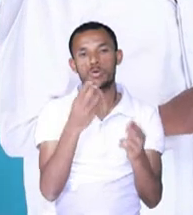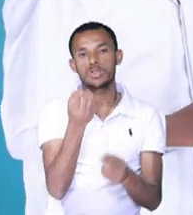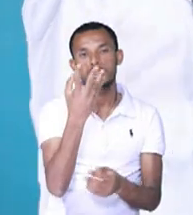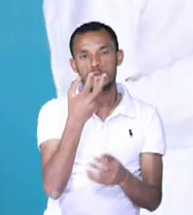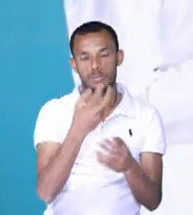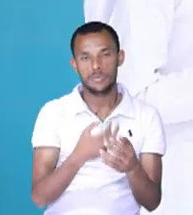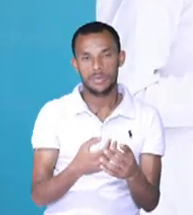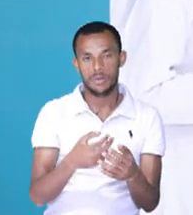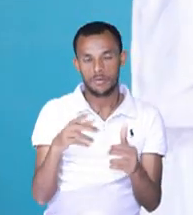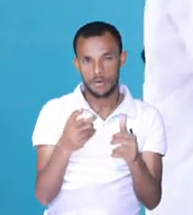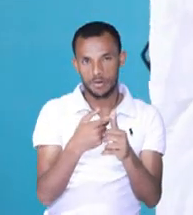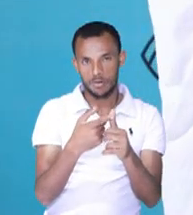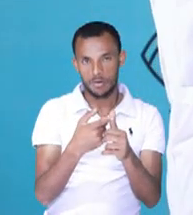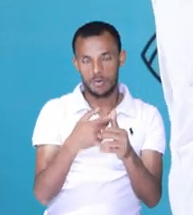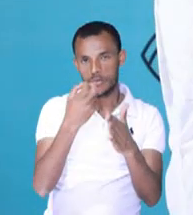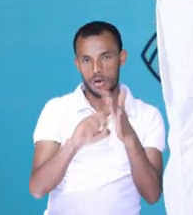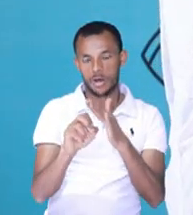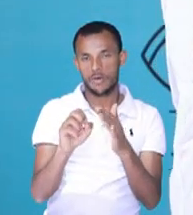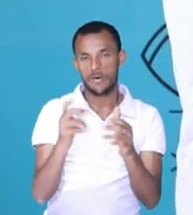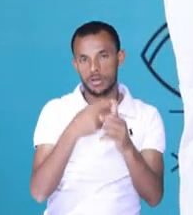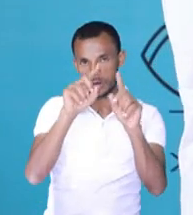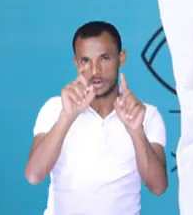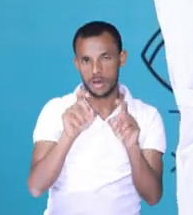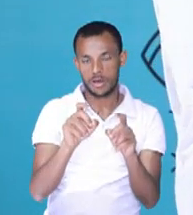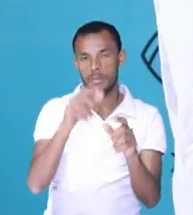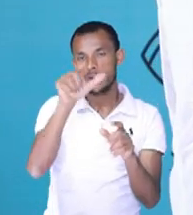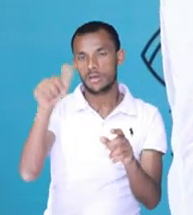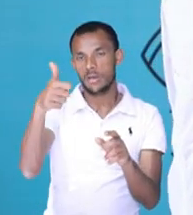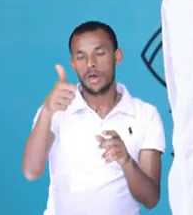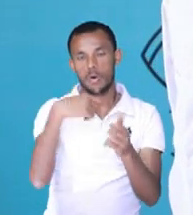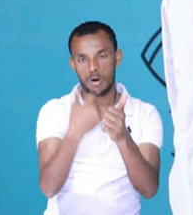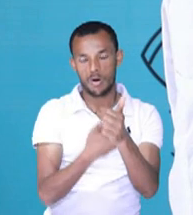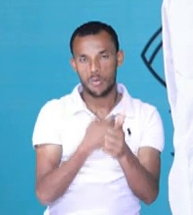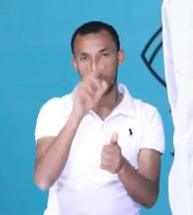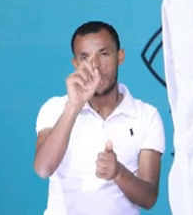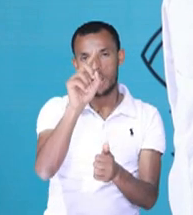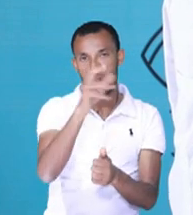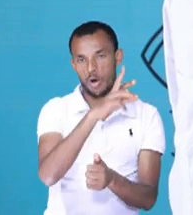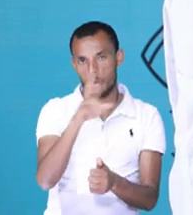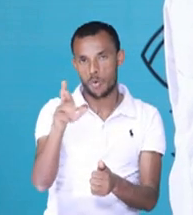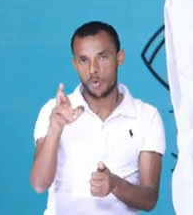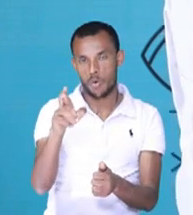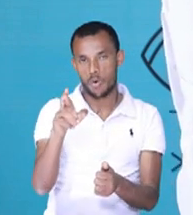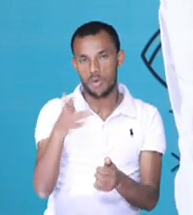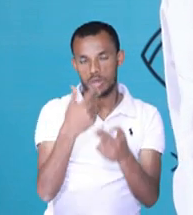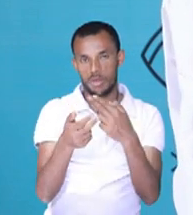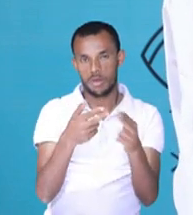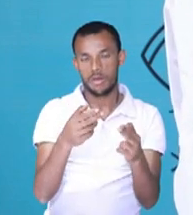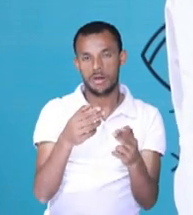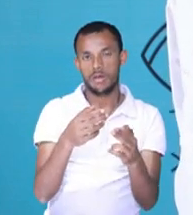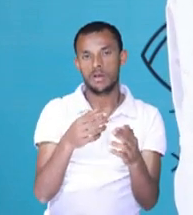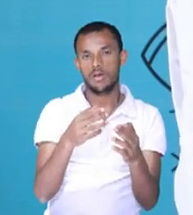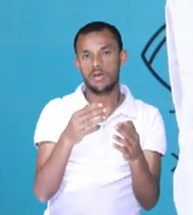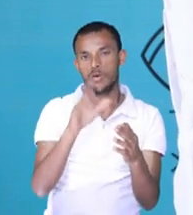find the product, first I will check what is order of this matrix A. It has only one row by number of columns